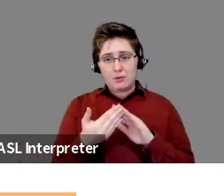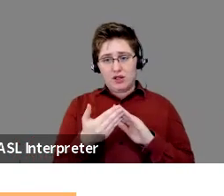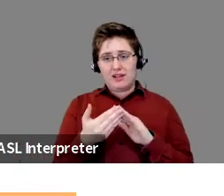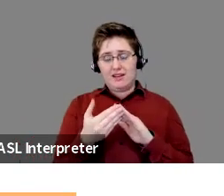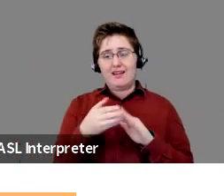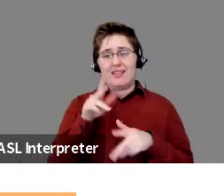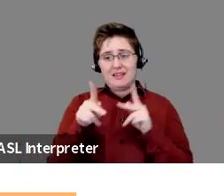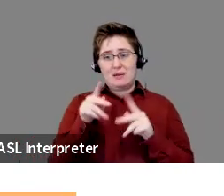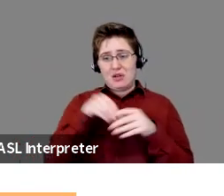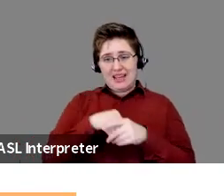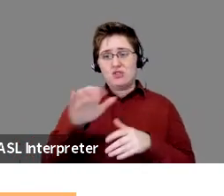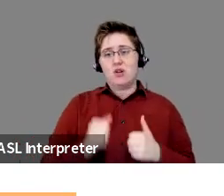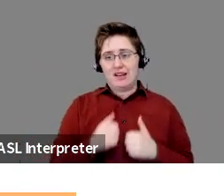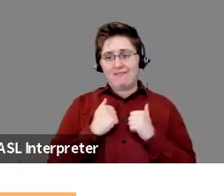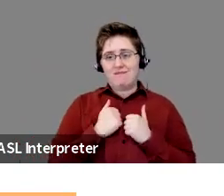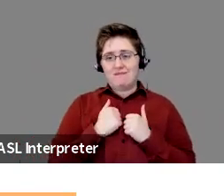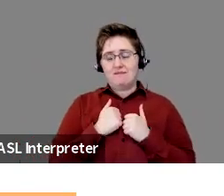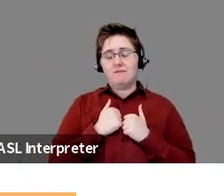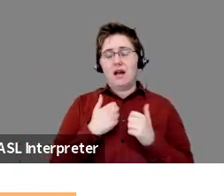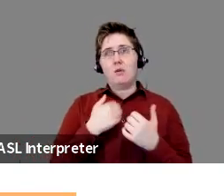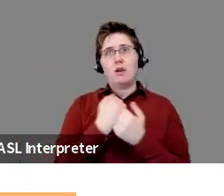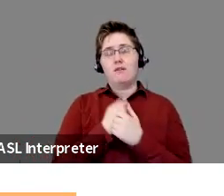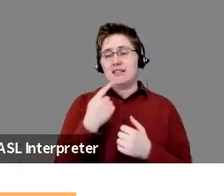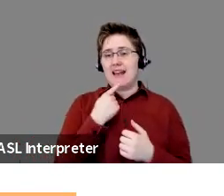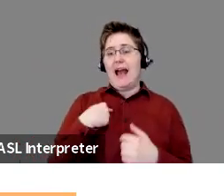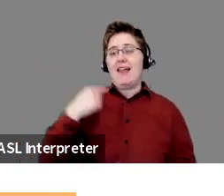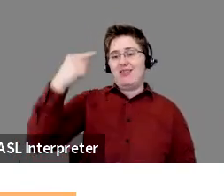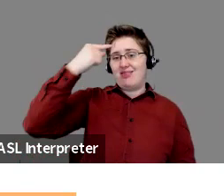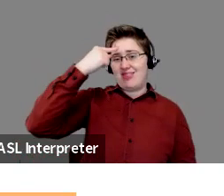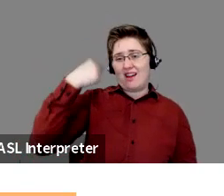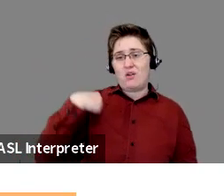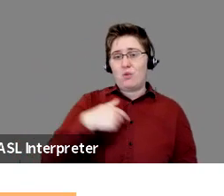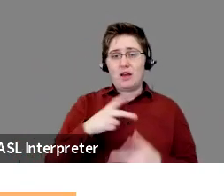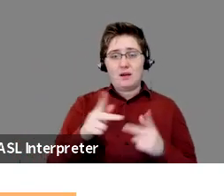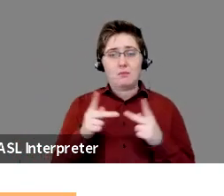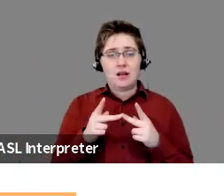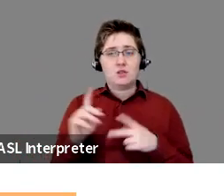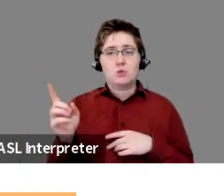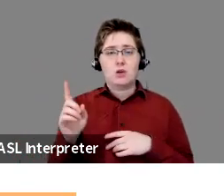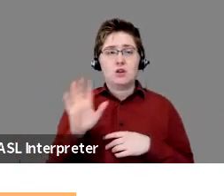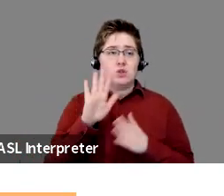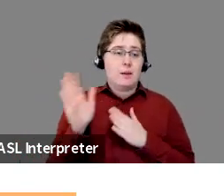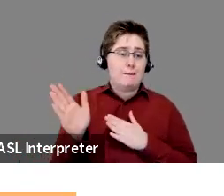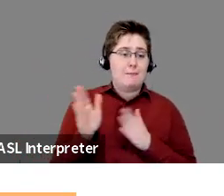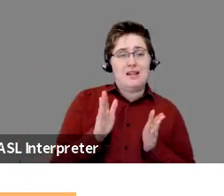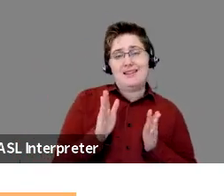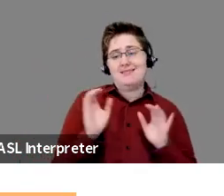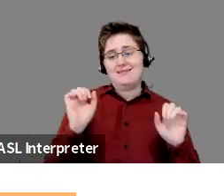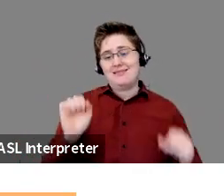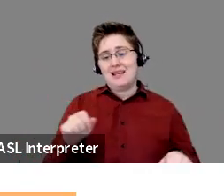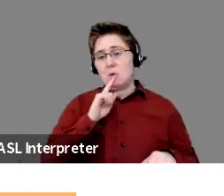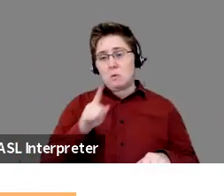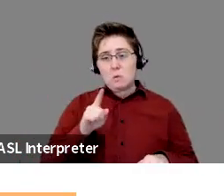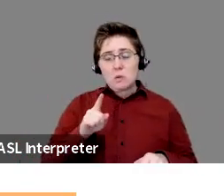and the people in your life. I would love to say that I think that we're in a place where your plan can really